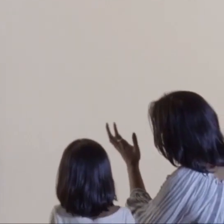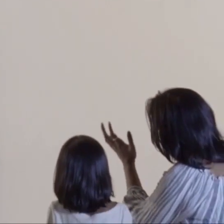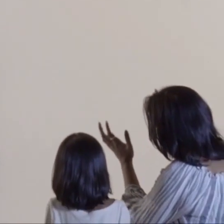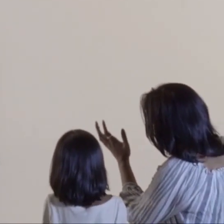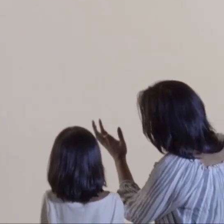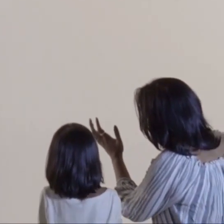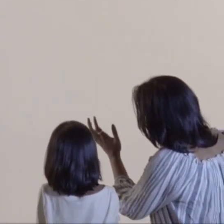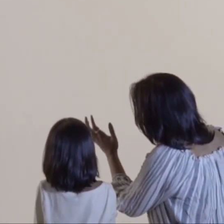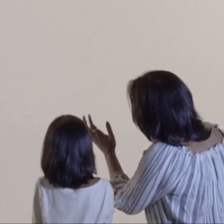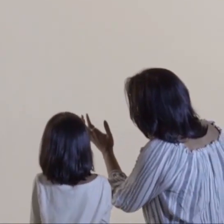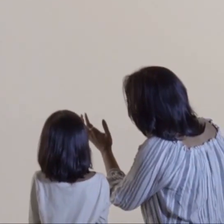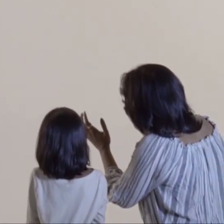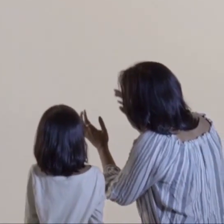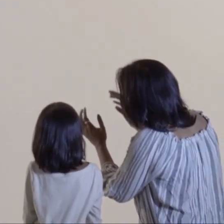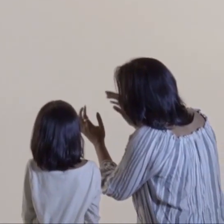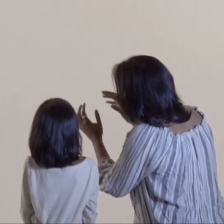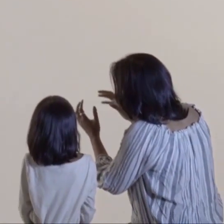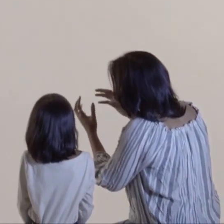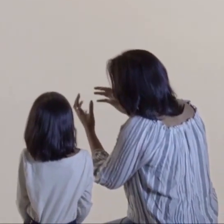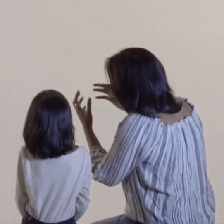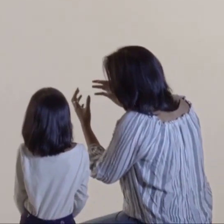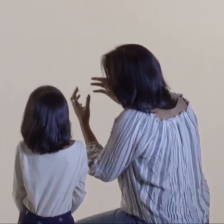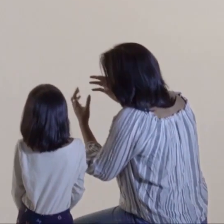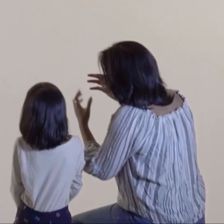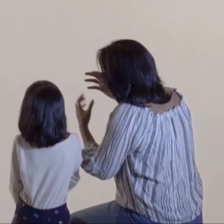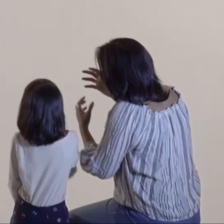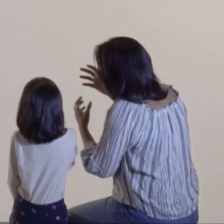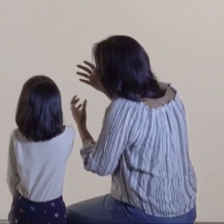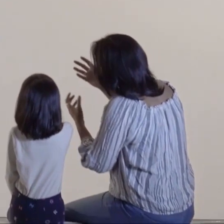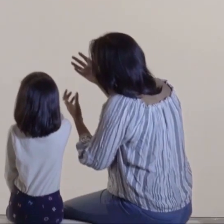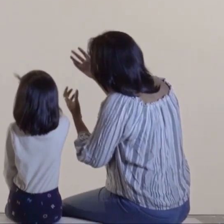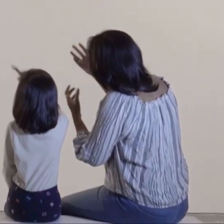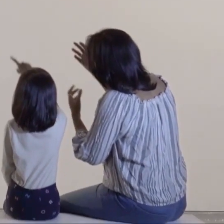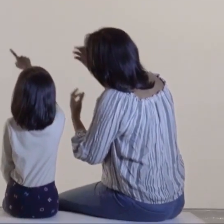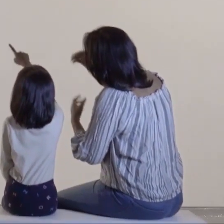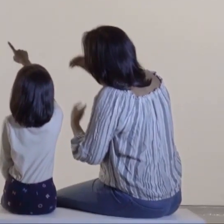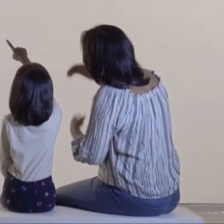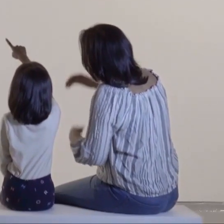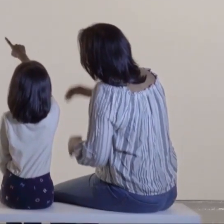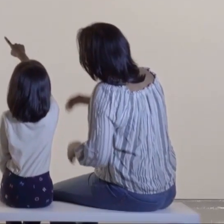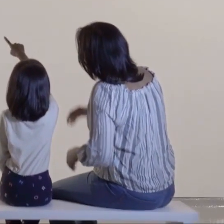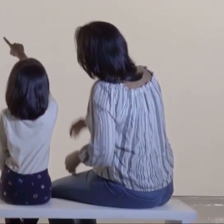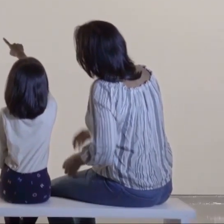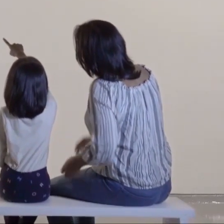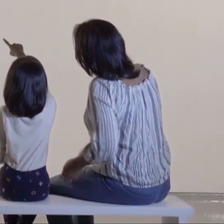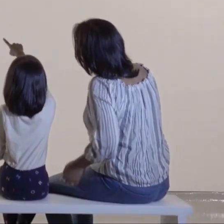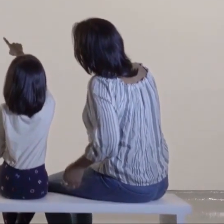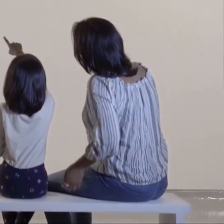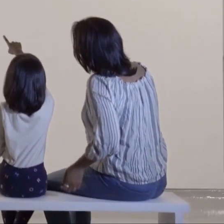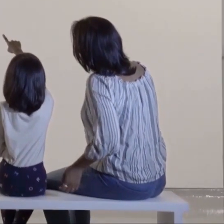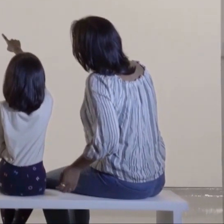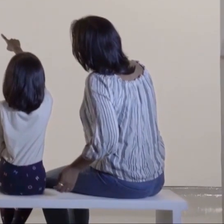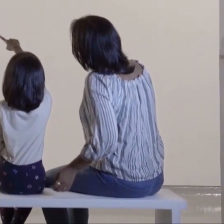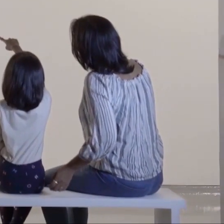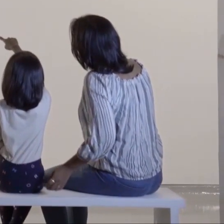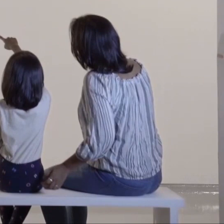how sculpture is apprehended in space. They have such a weight and physical presence